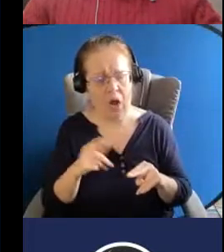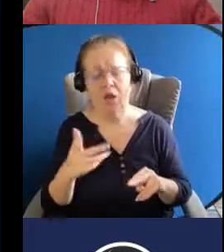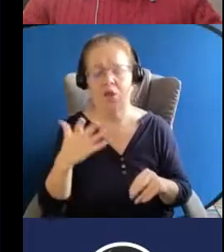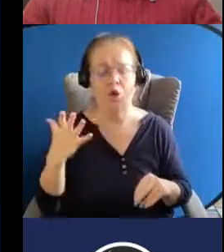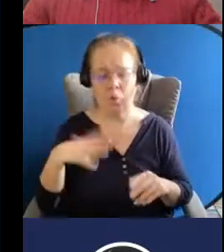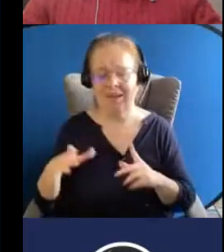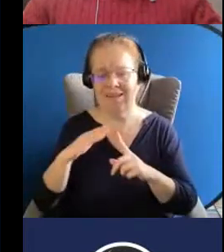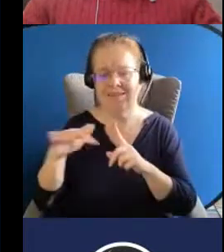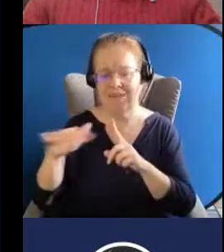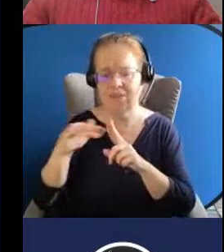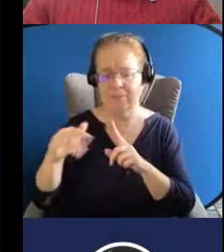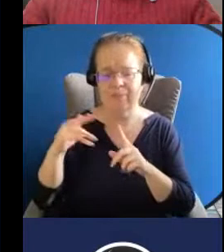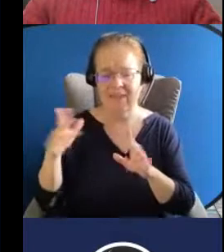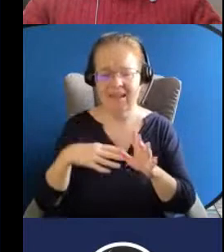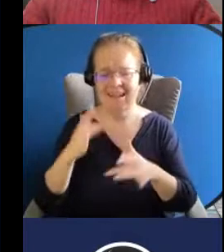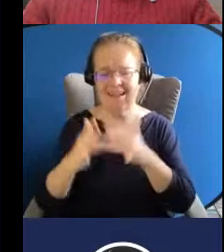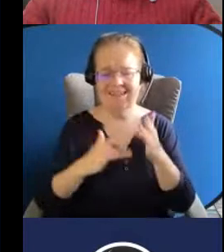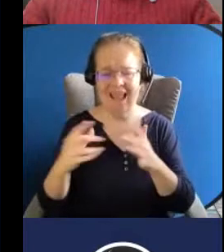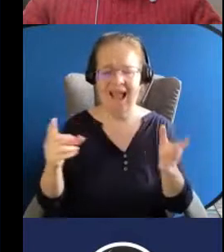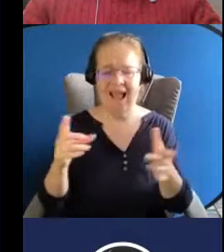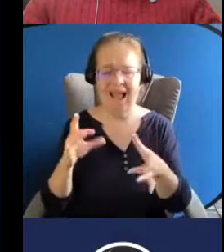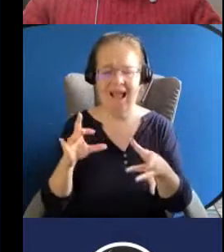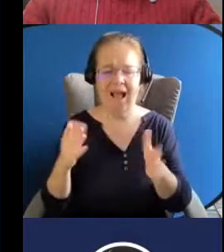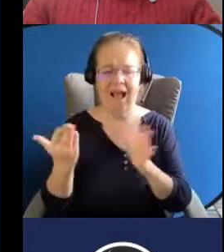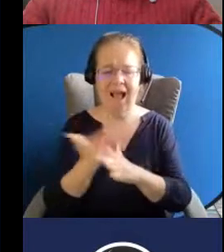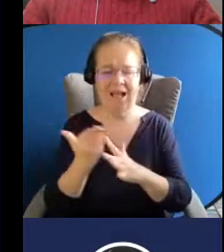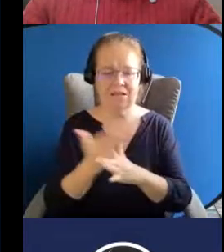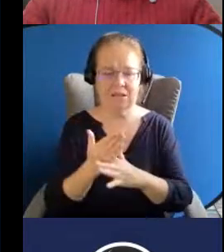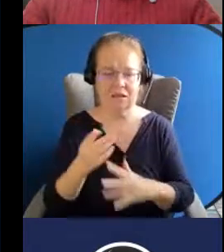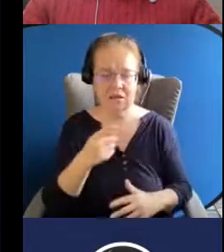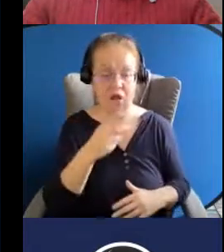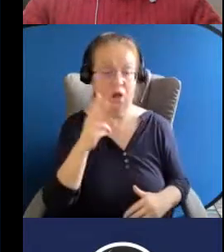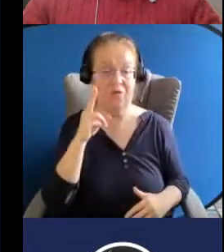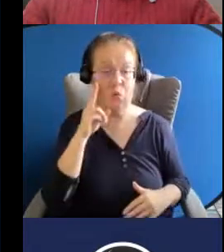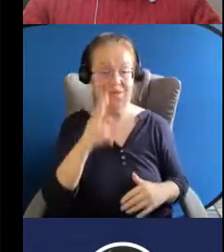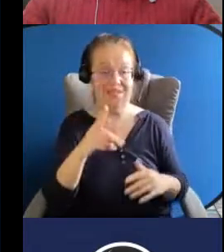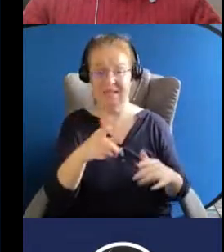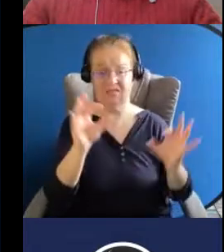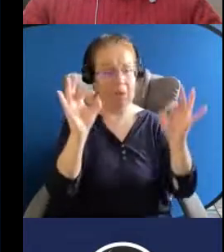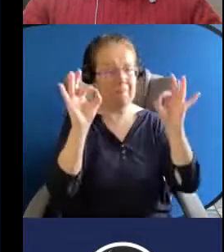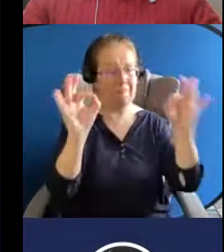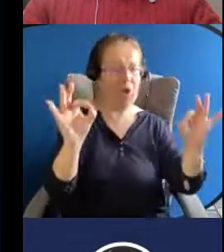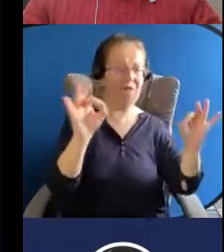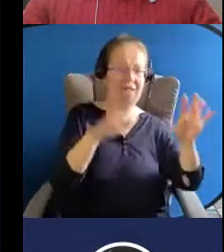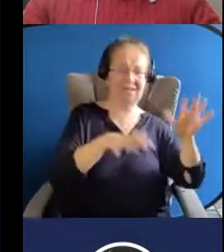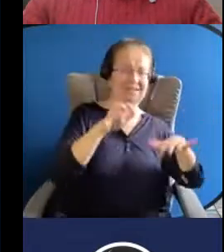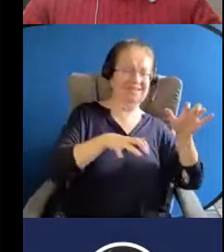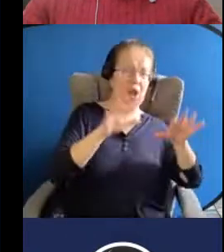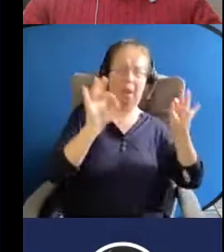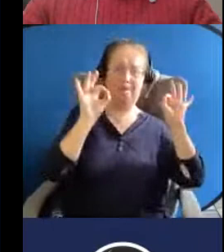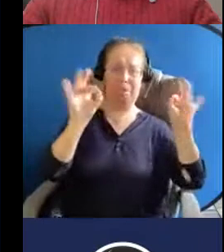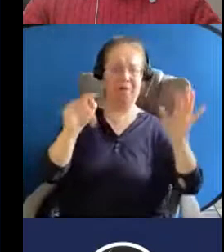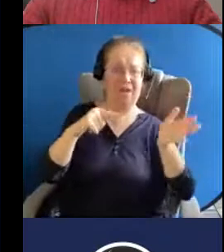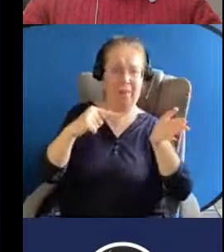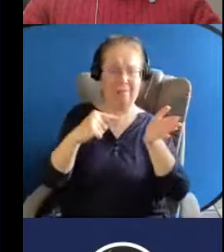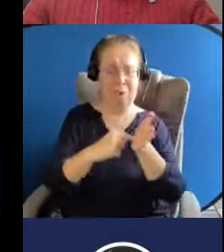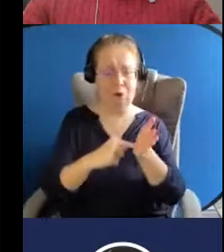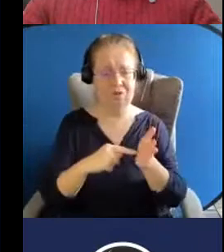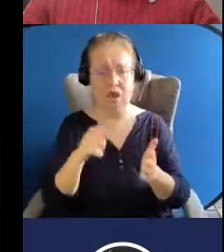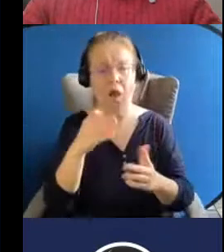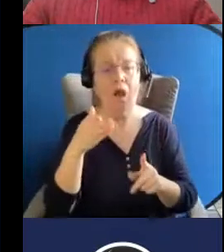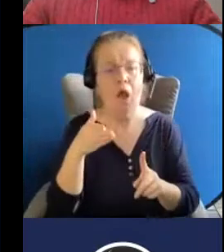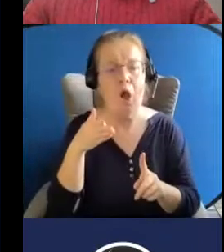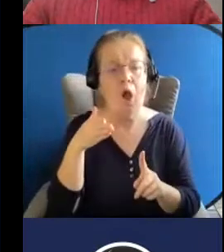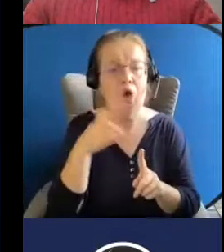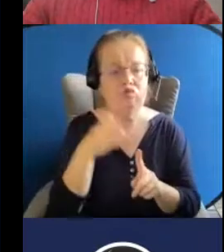Cool. And for what we're seeing here on screen, Addy, just so you know, is that it's like perfectly typed, it's perfectly punctuated. It will recognize